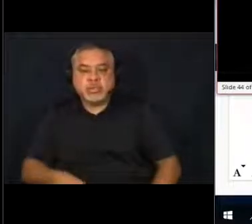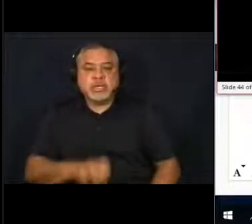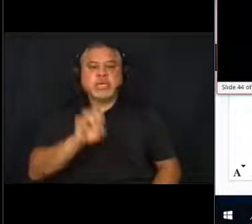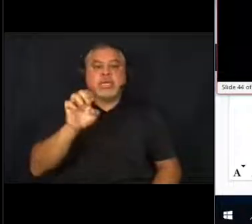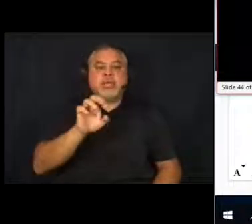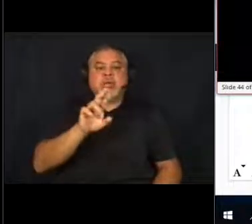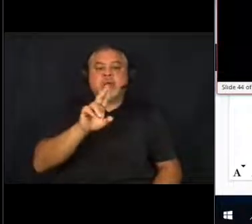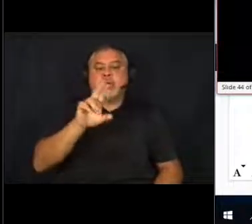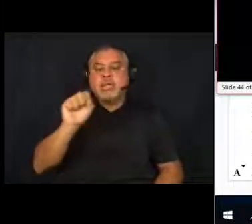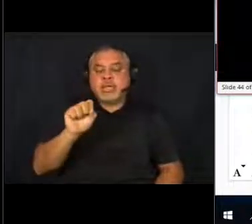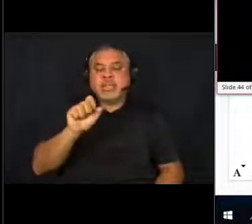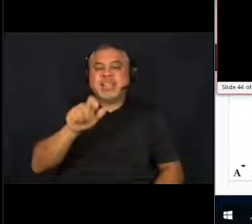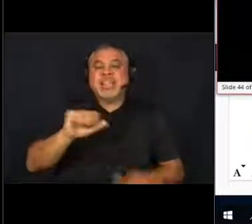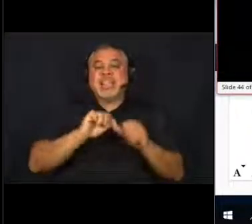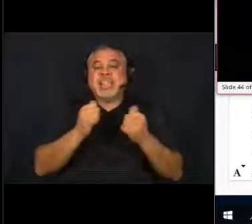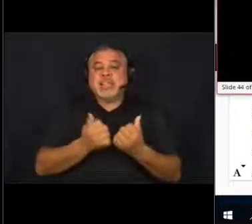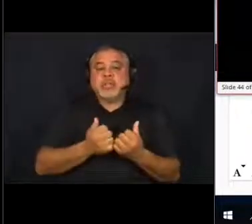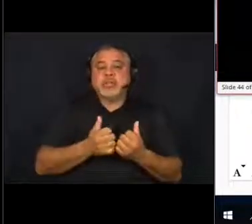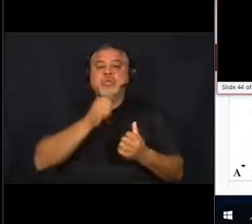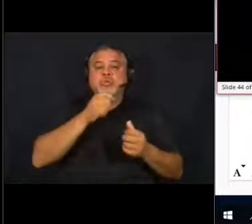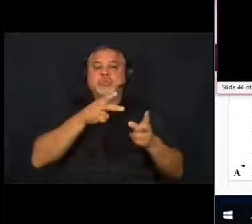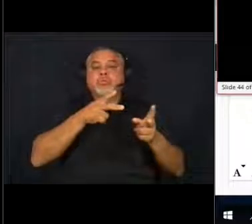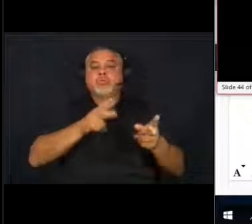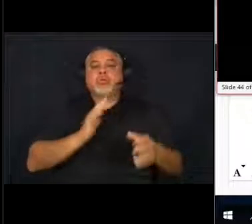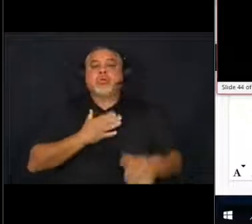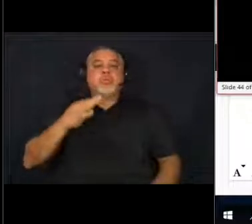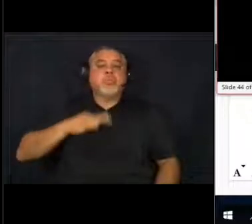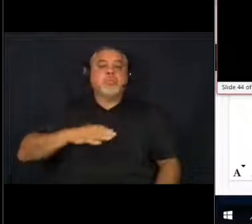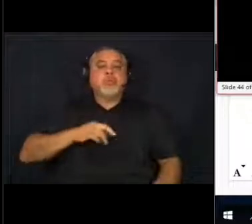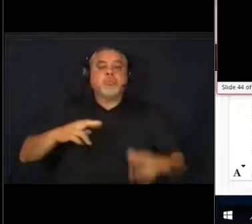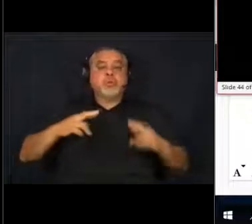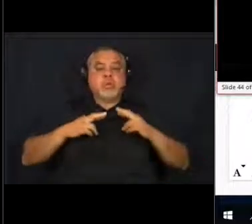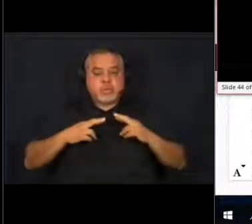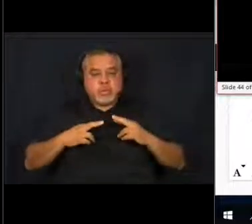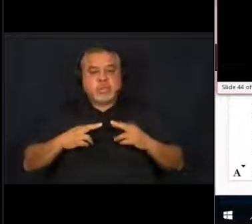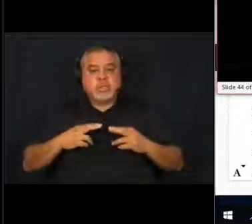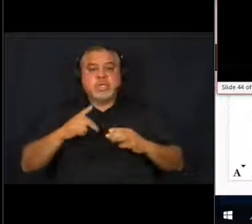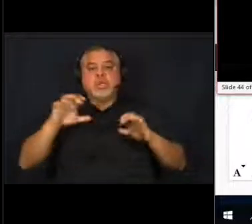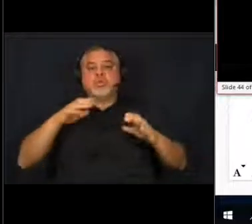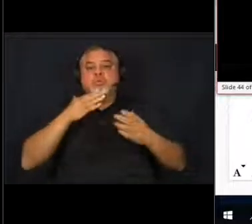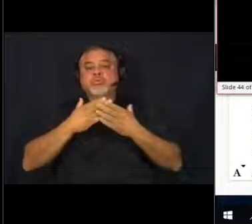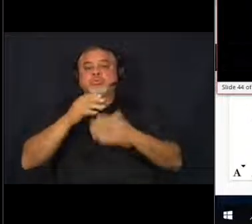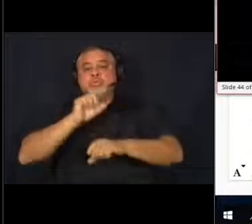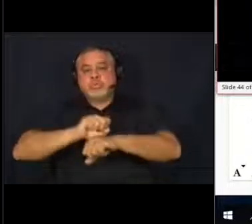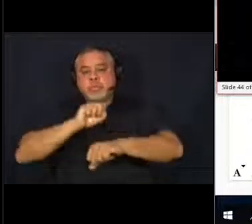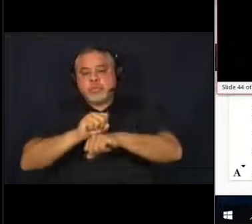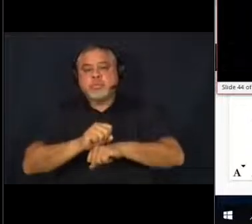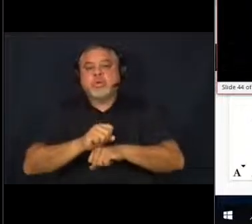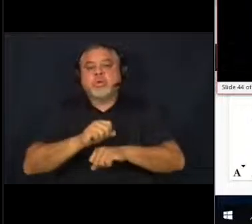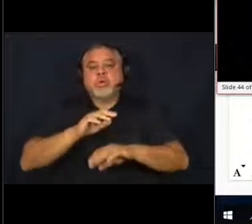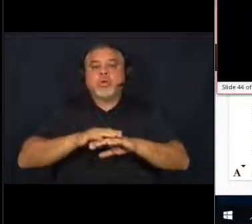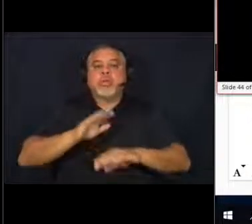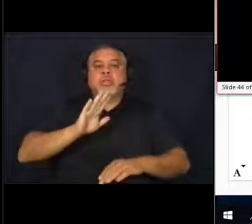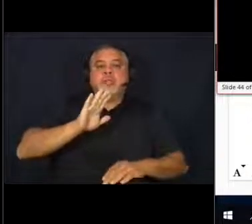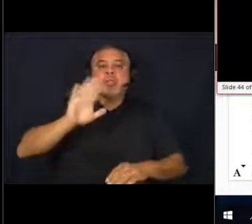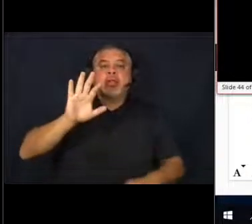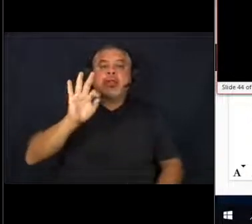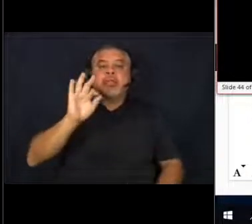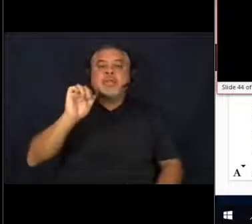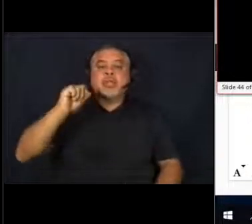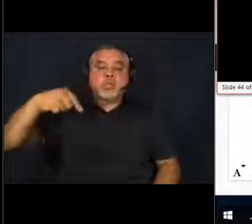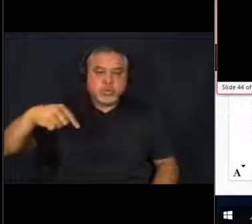ERS is the agency that oversees our benefits and retirement, and they do a really good job on their FAQs, which